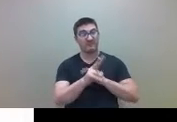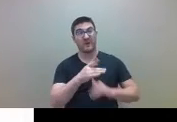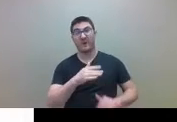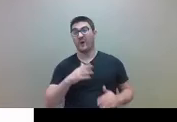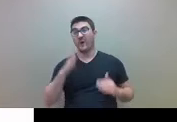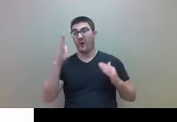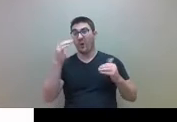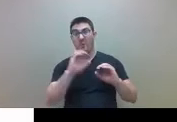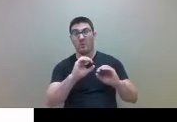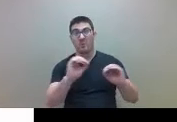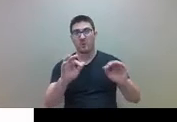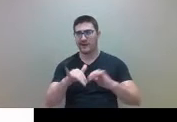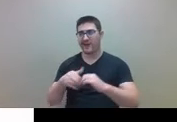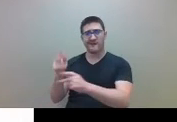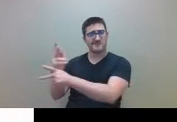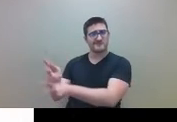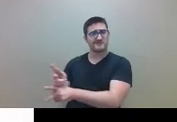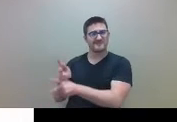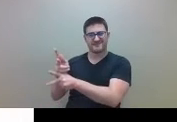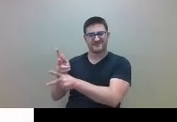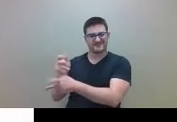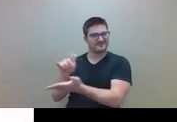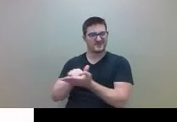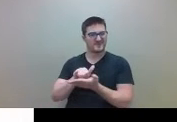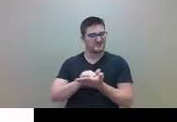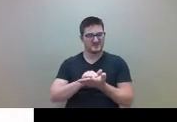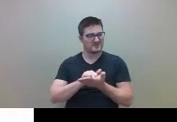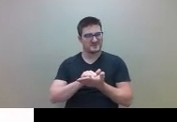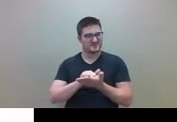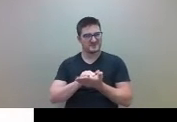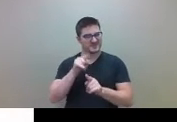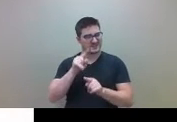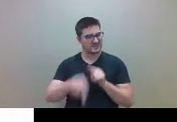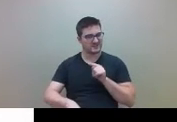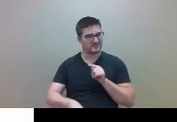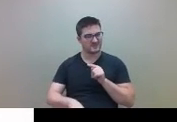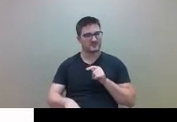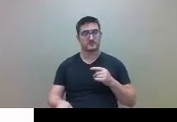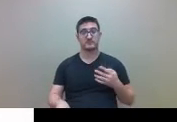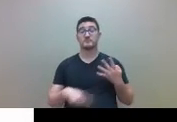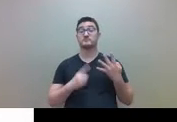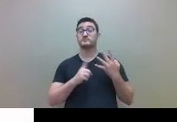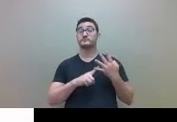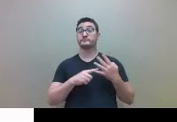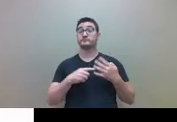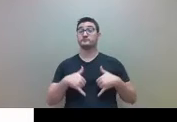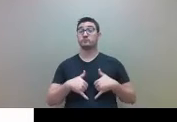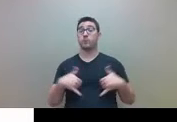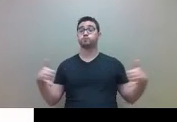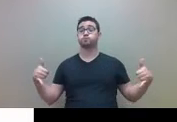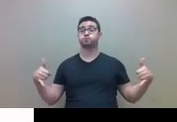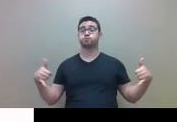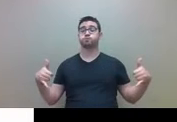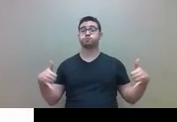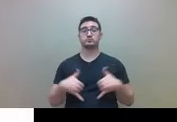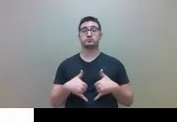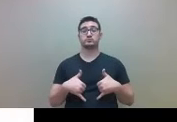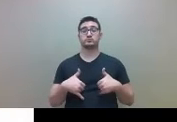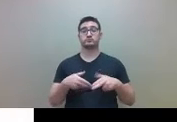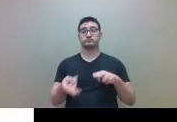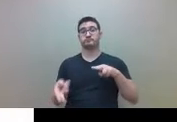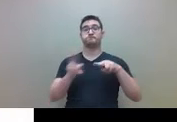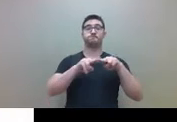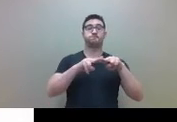for if you're not well to do that? Losing or gaining weight. Changes in your